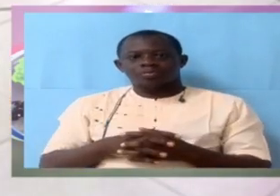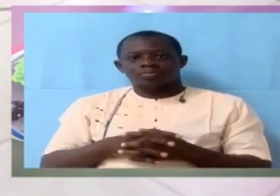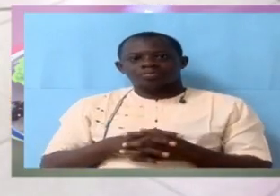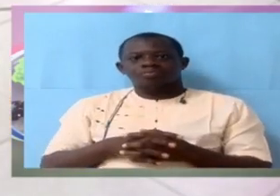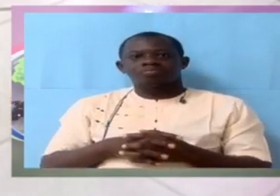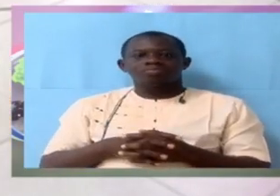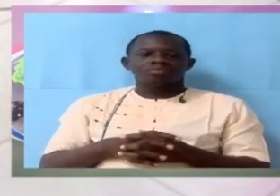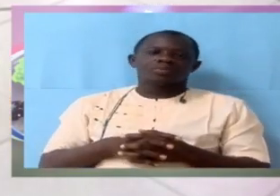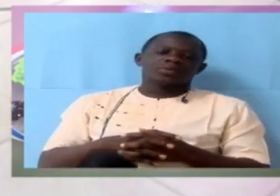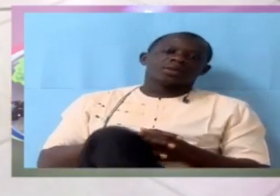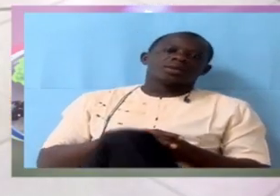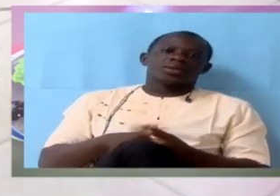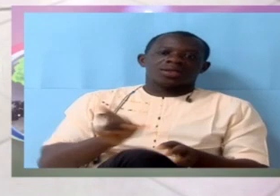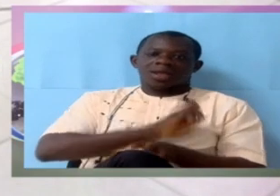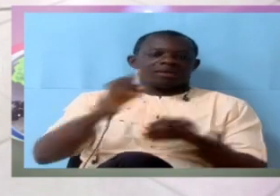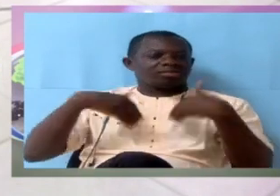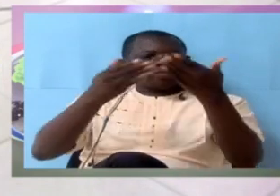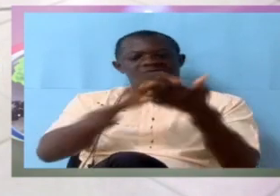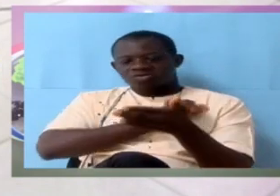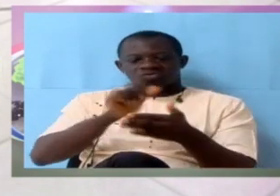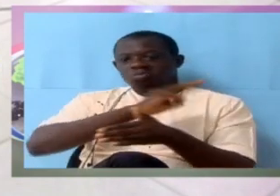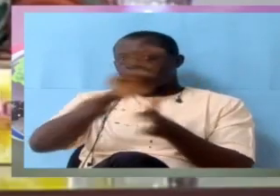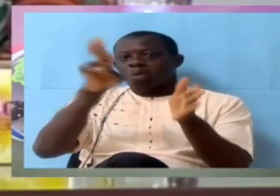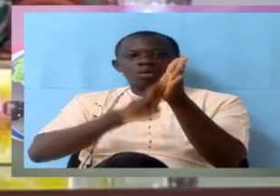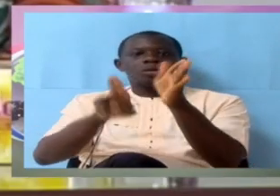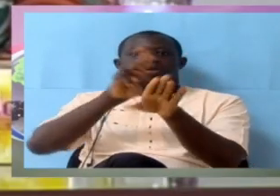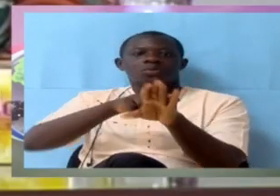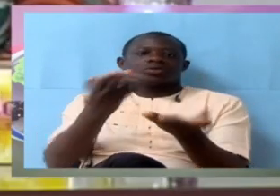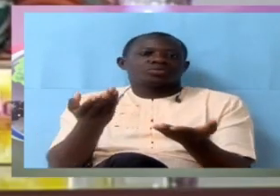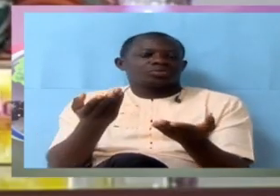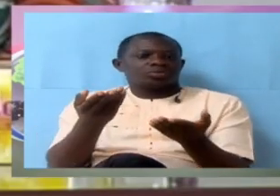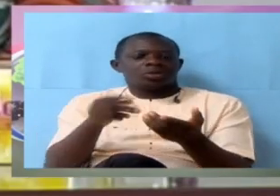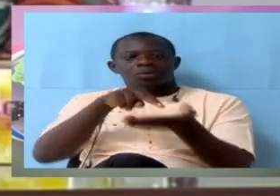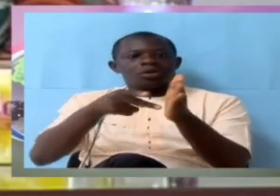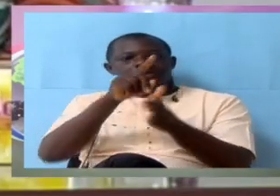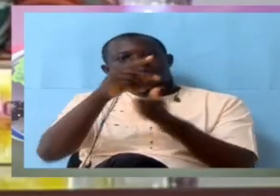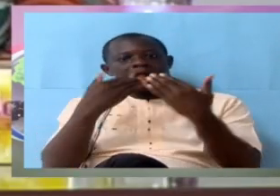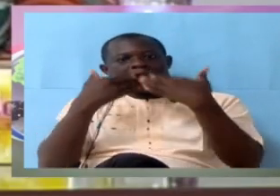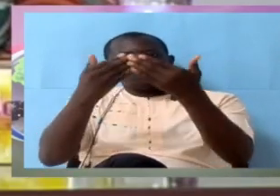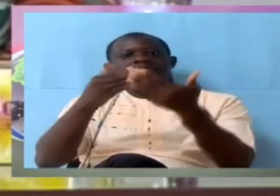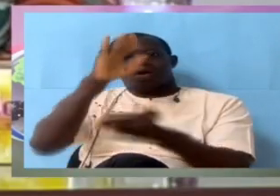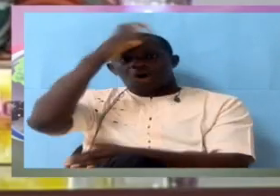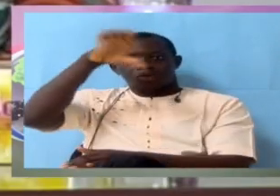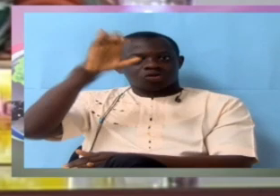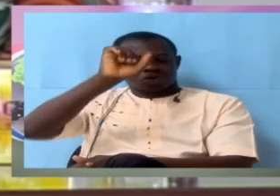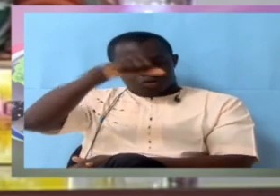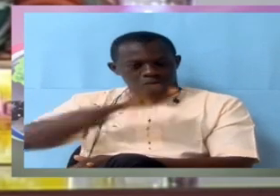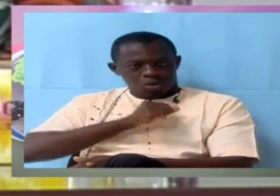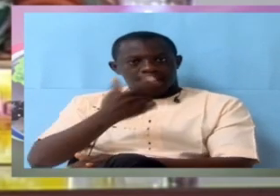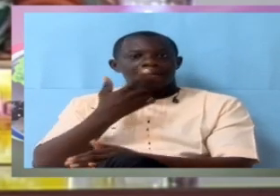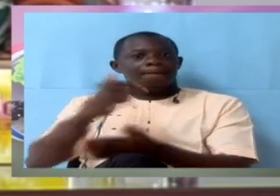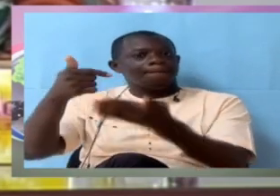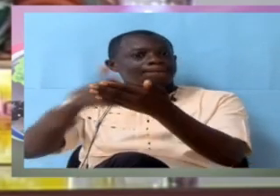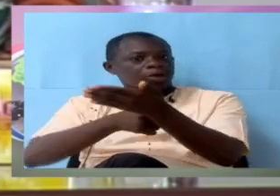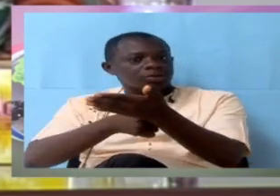They don't give us any results. So you're telling this commission that your blood samples were taken, Amunde lafta for commission ko